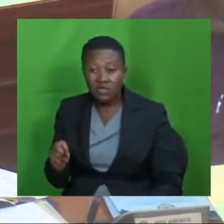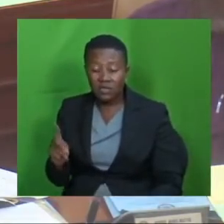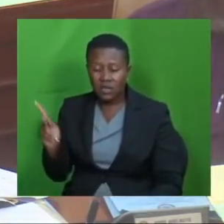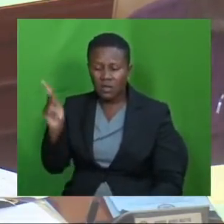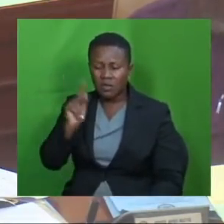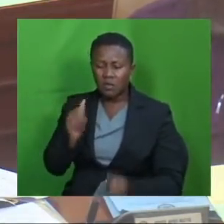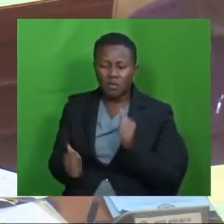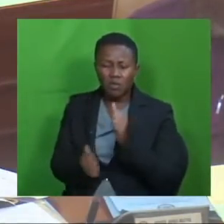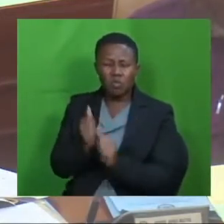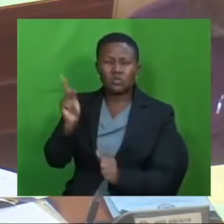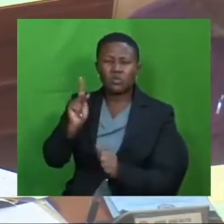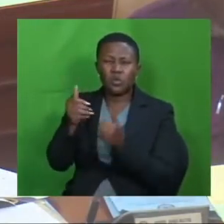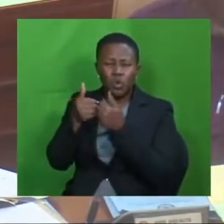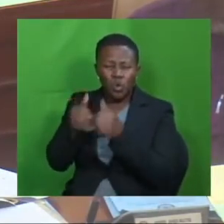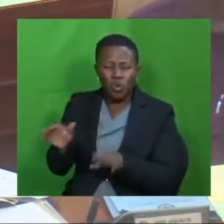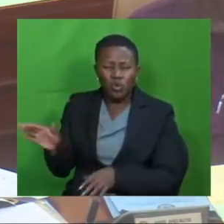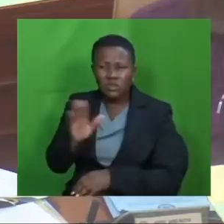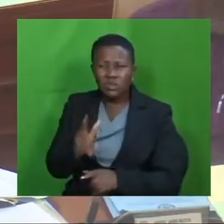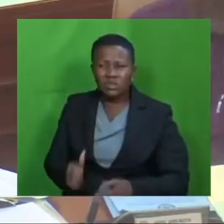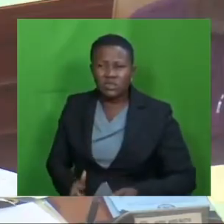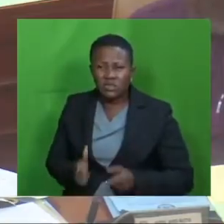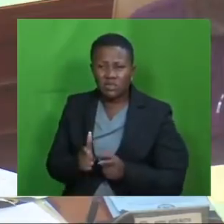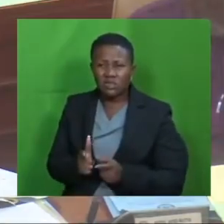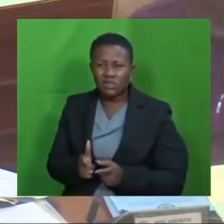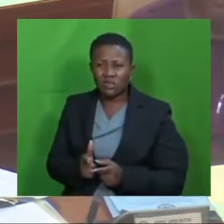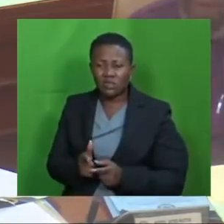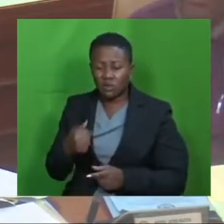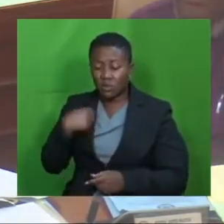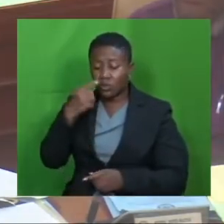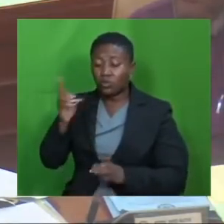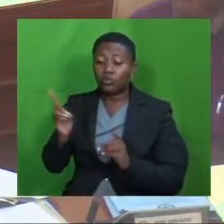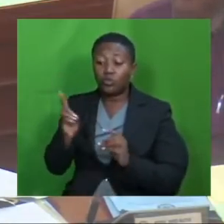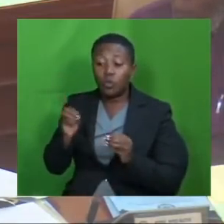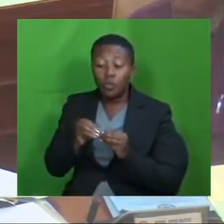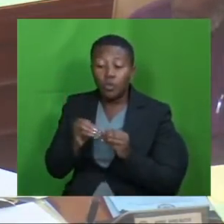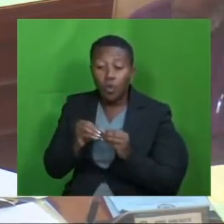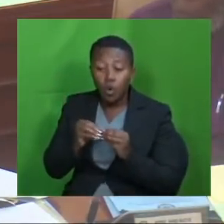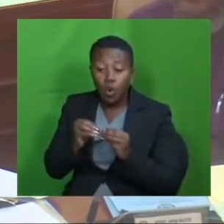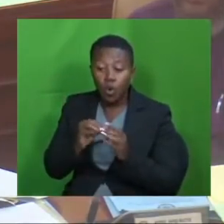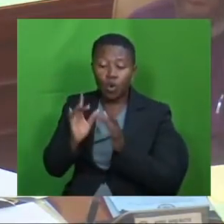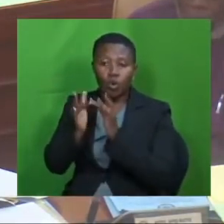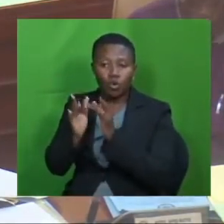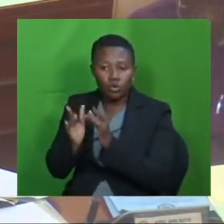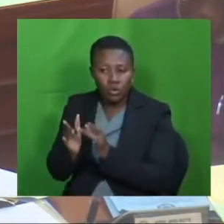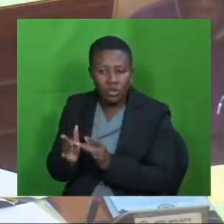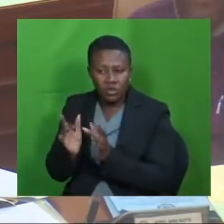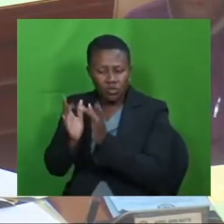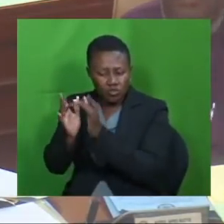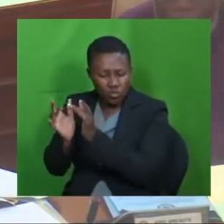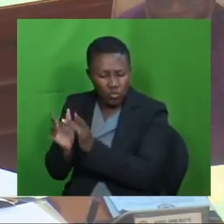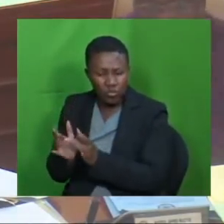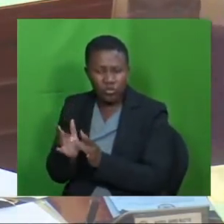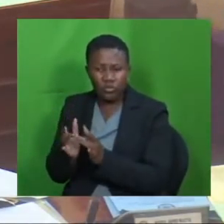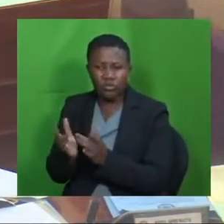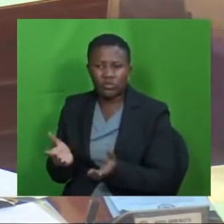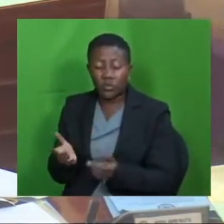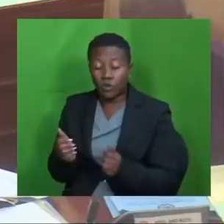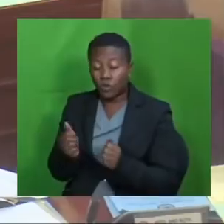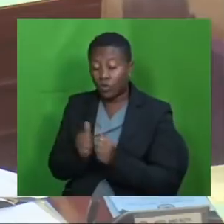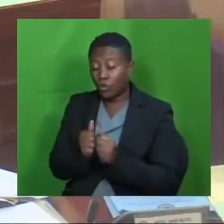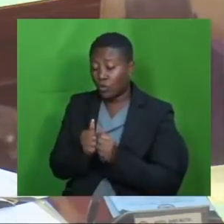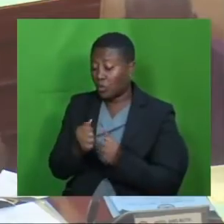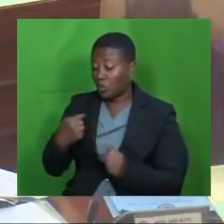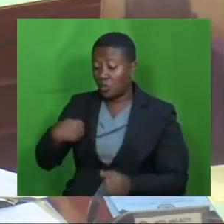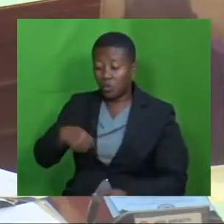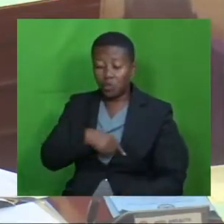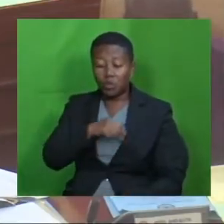lives. We said, do more consultation. So, Mr. Speaker, we do not support